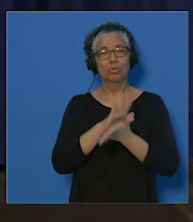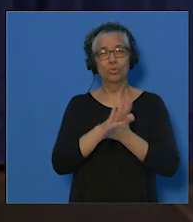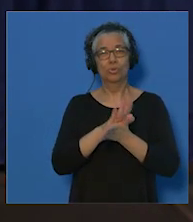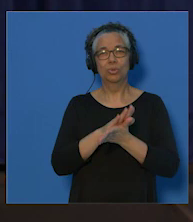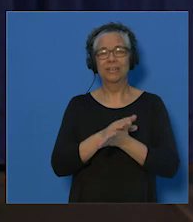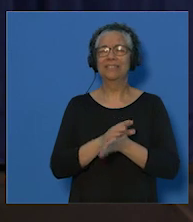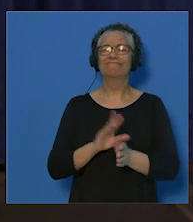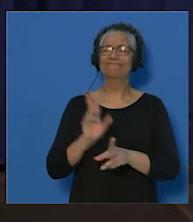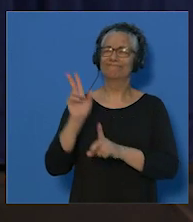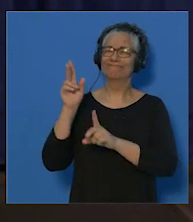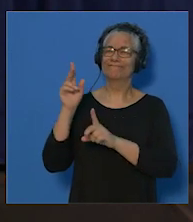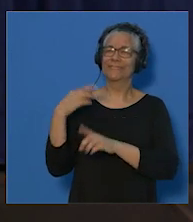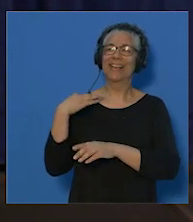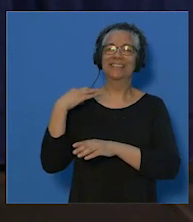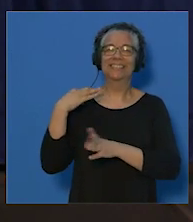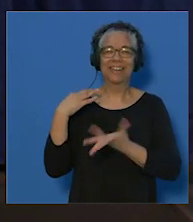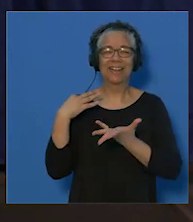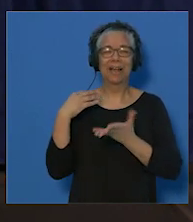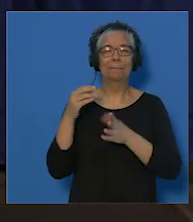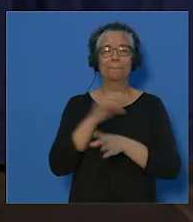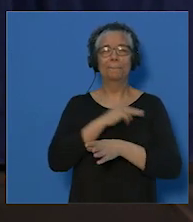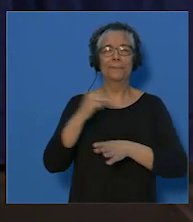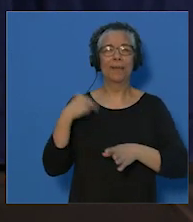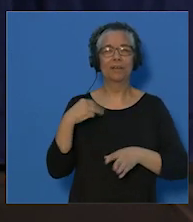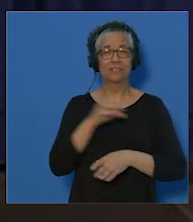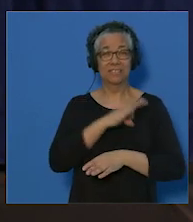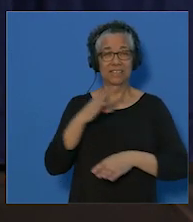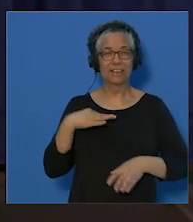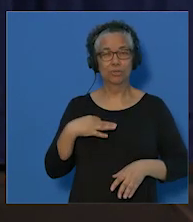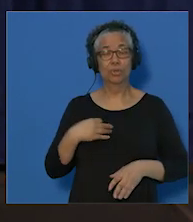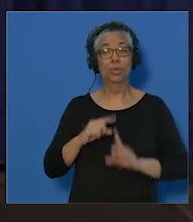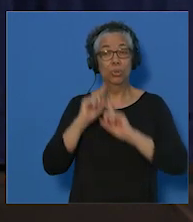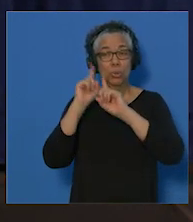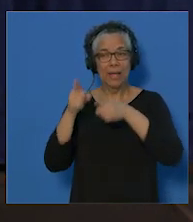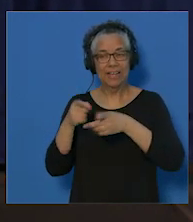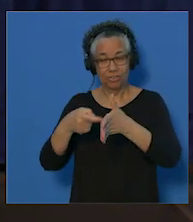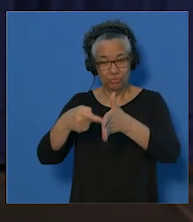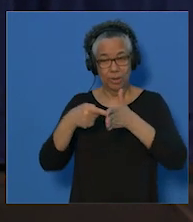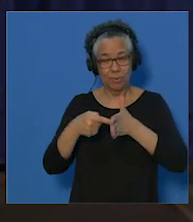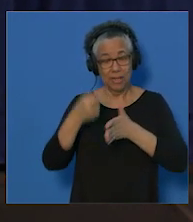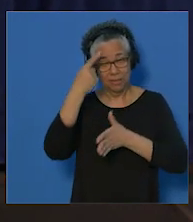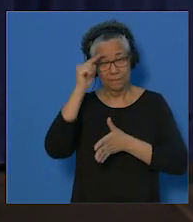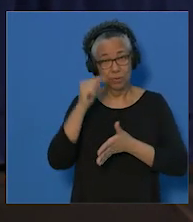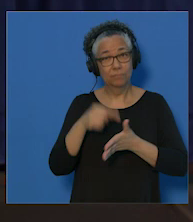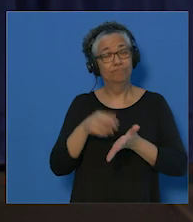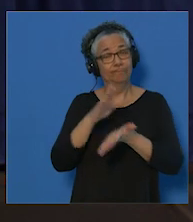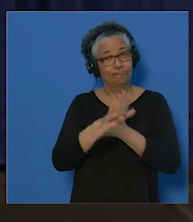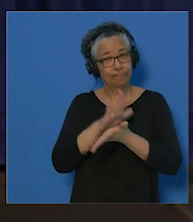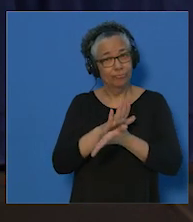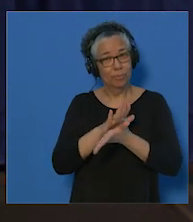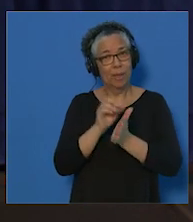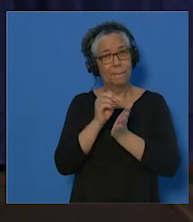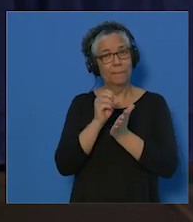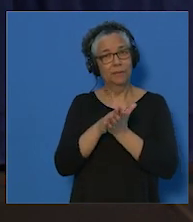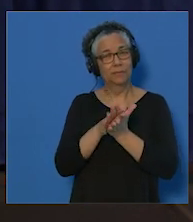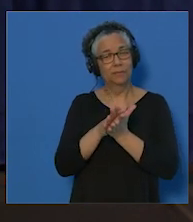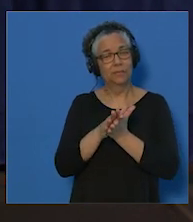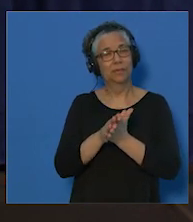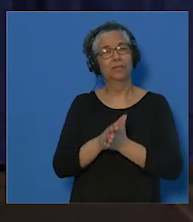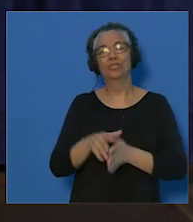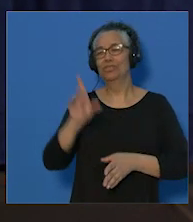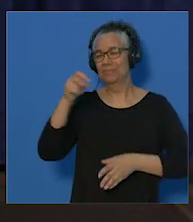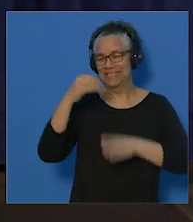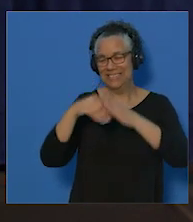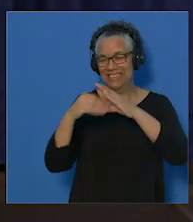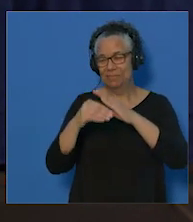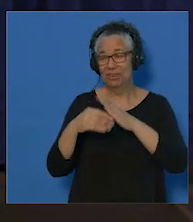of staff who is responsible for responding to requests for transcripts. As a first step, students should email requests for transcripts